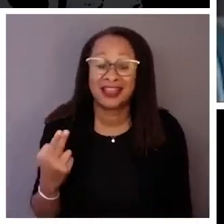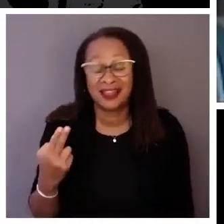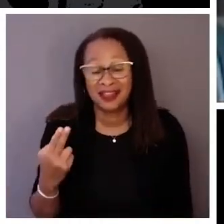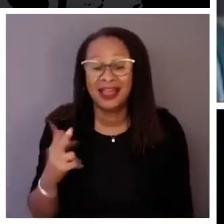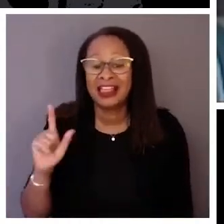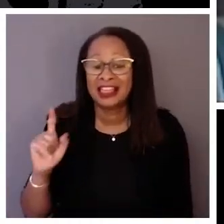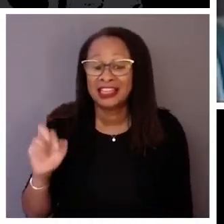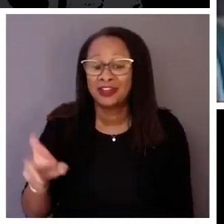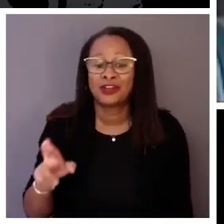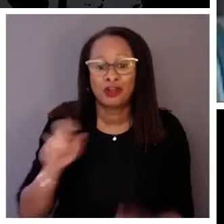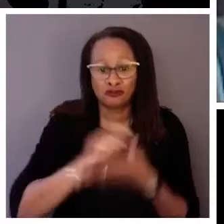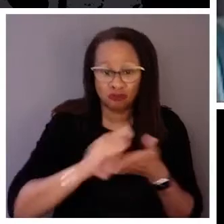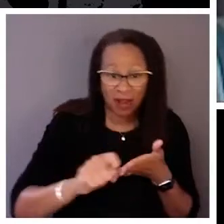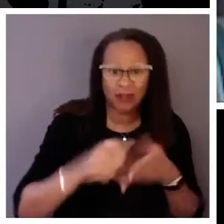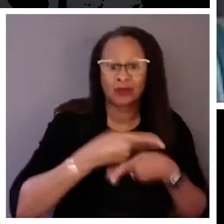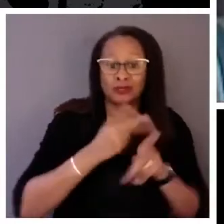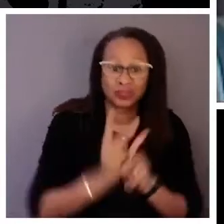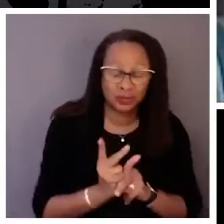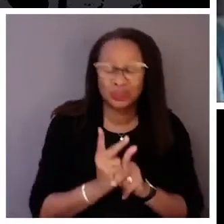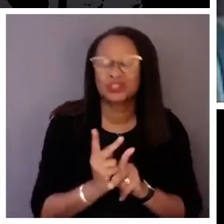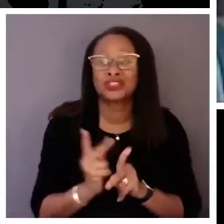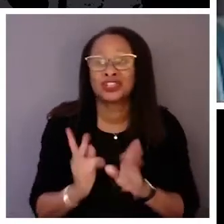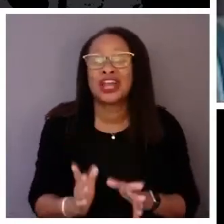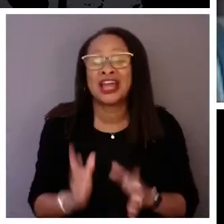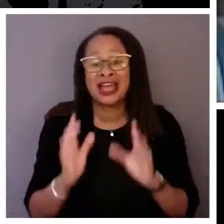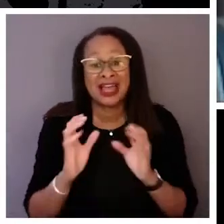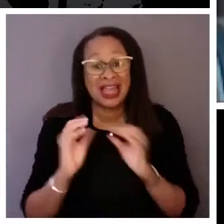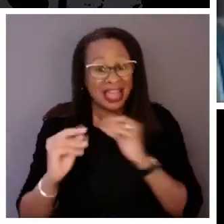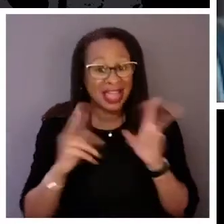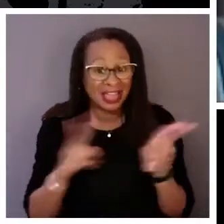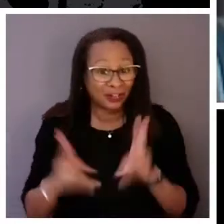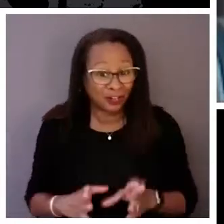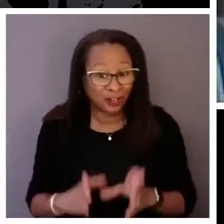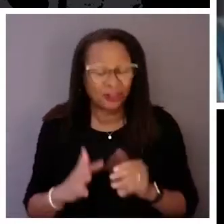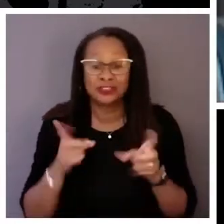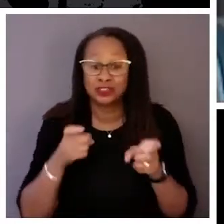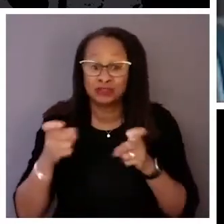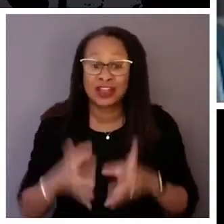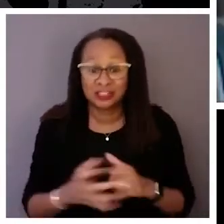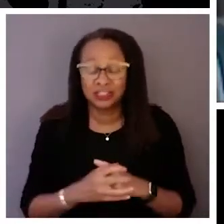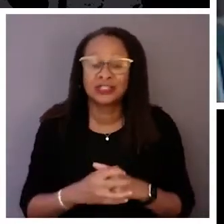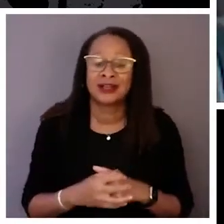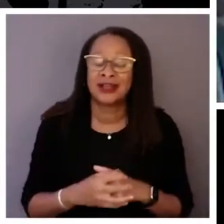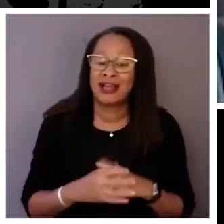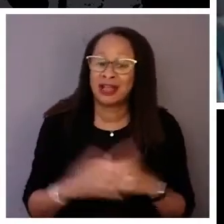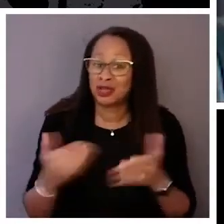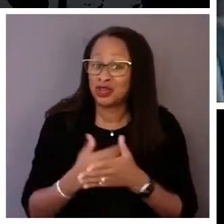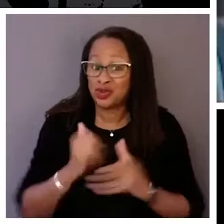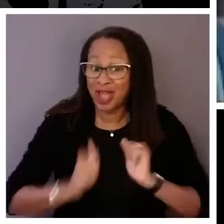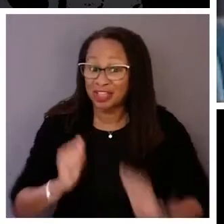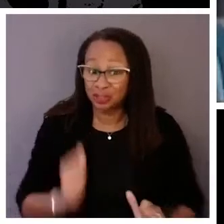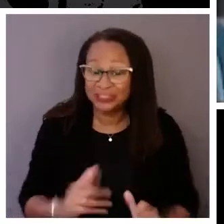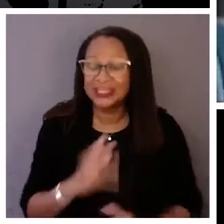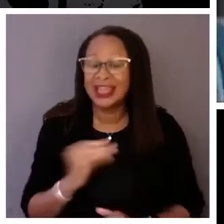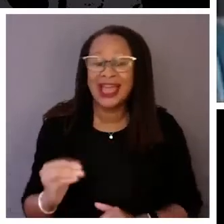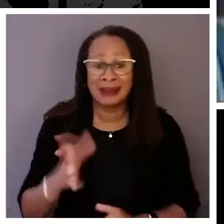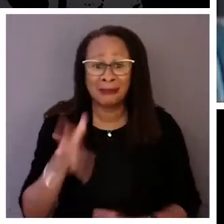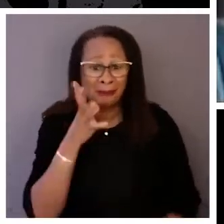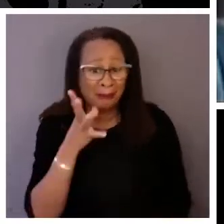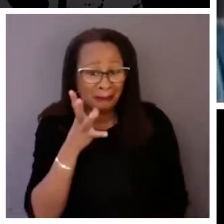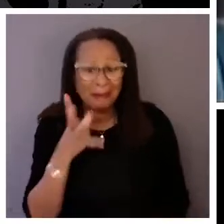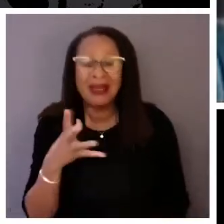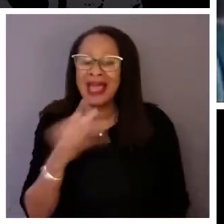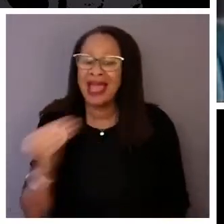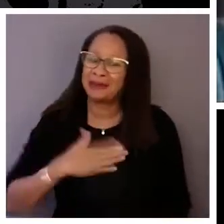a writer, producer, director, editor, new mommy, actress, and my goddaughter. Did I mention that?